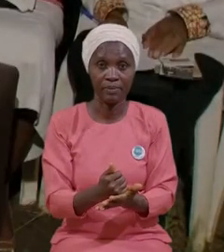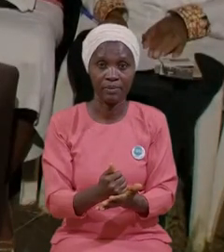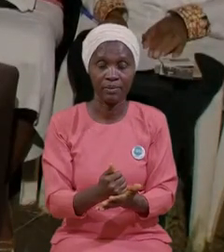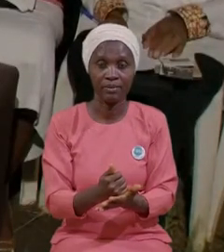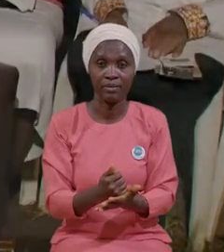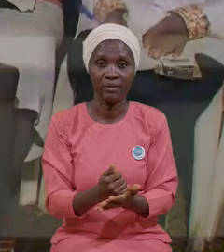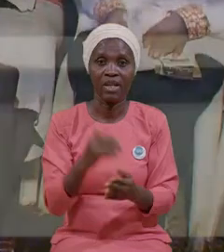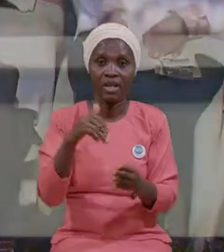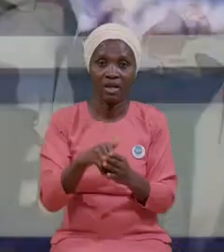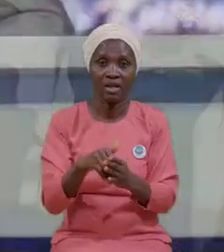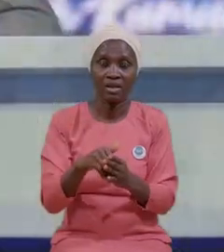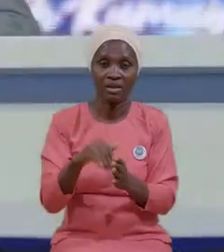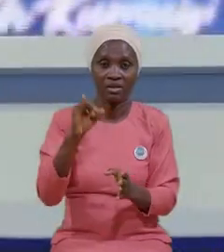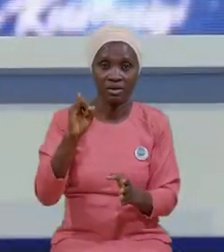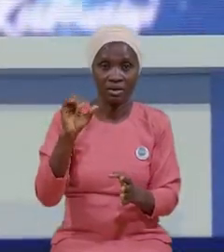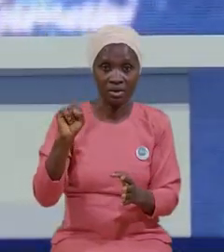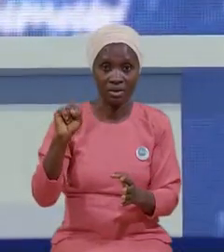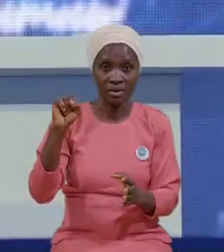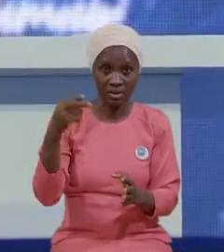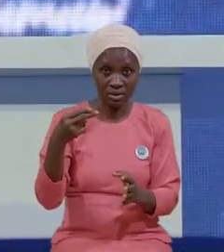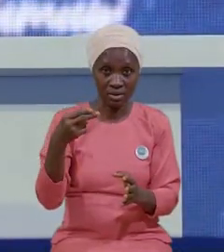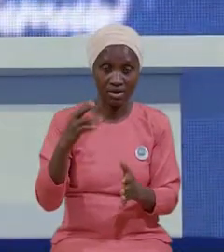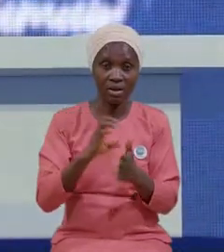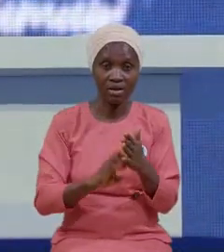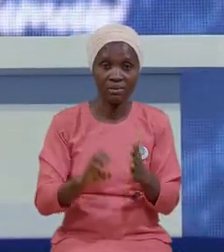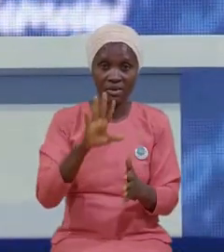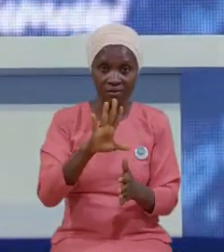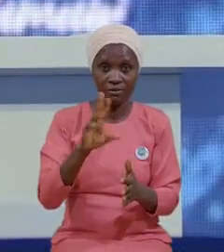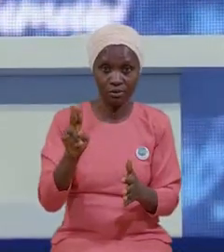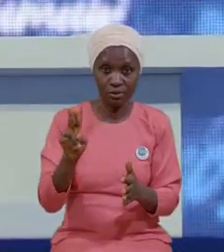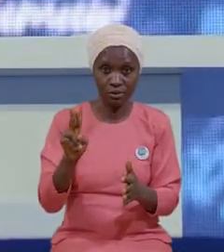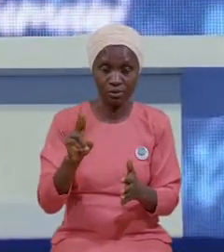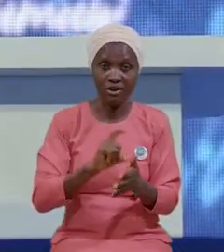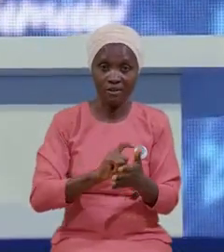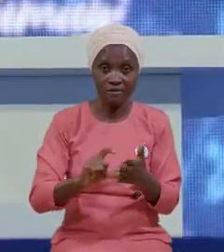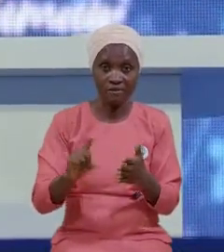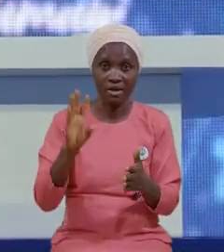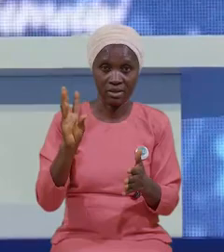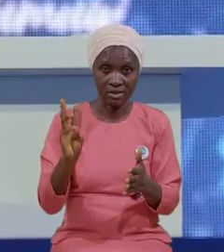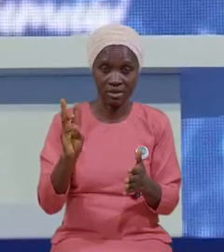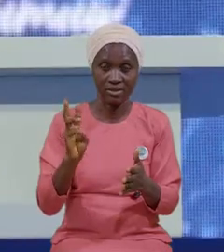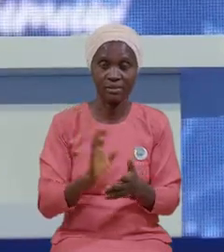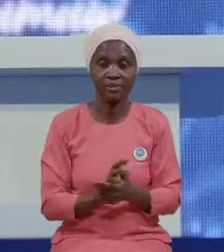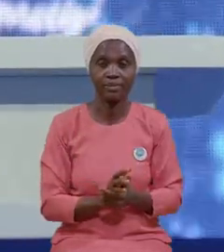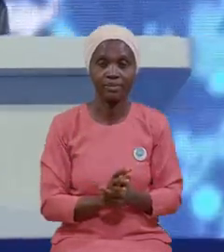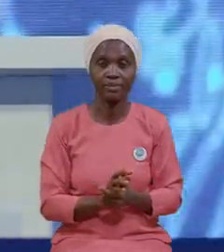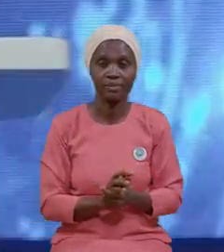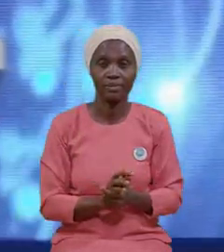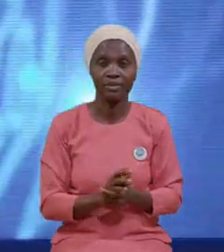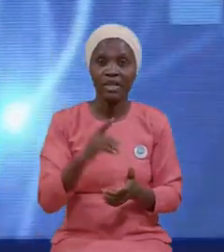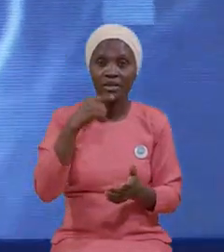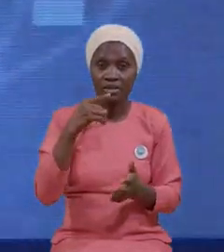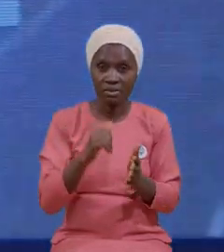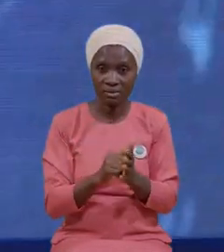Isaiah chapter 52. And I'm reading there from verse 6. It says,